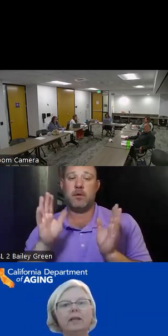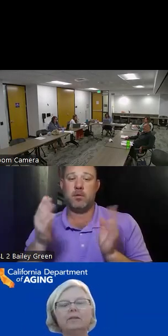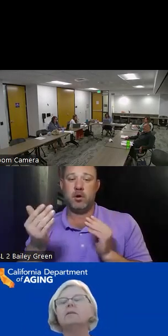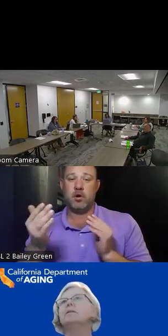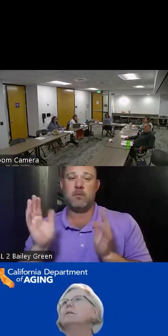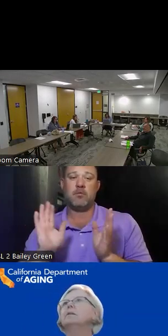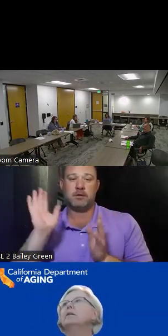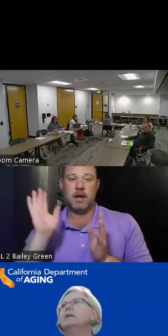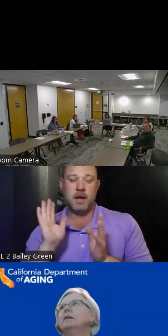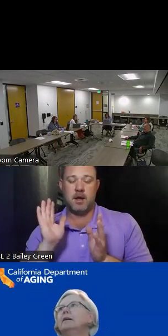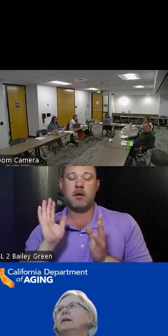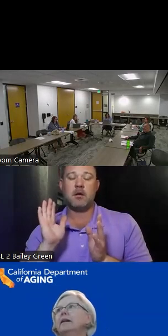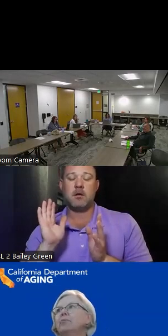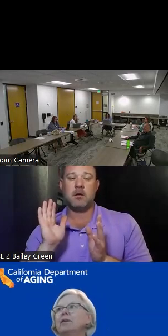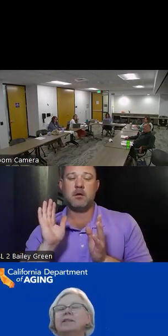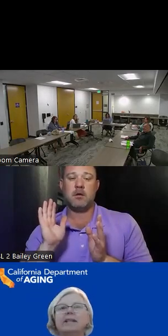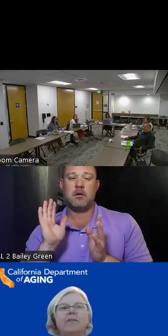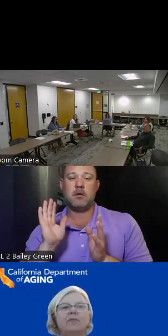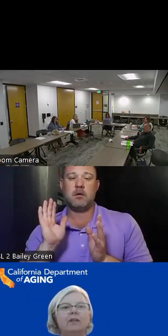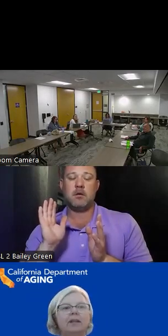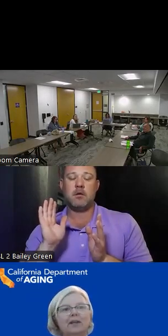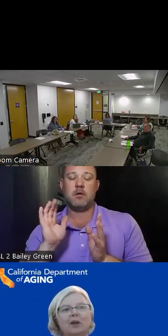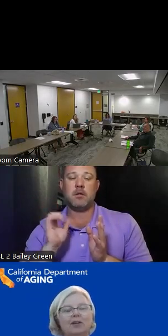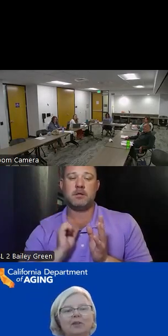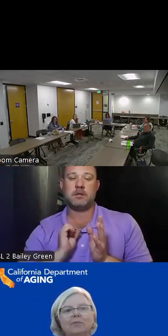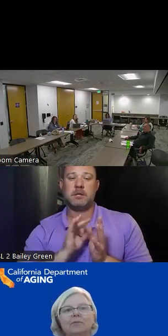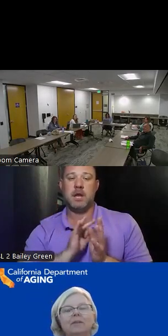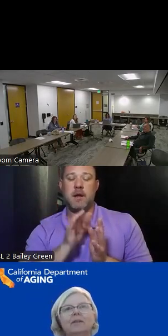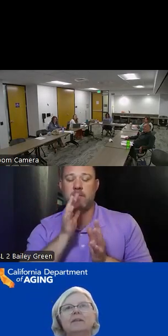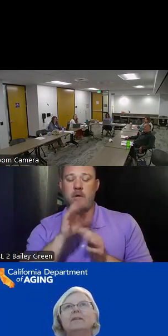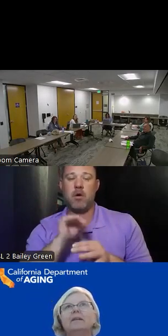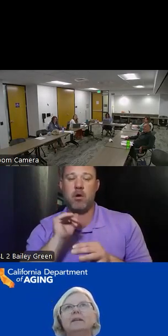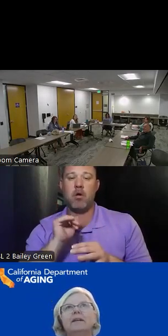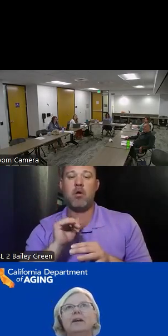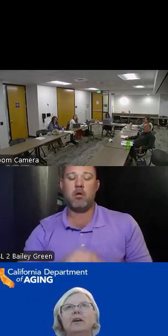raise your hand and one of the staff will call on you.